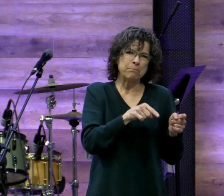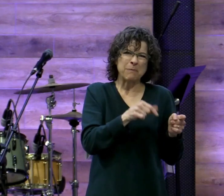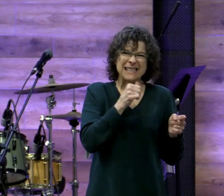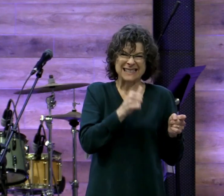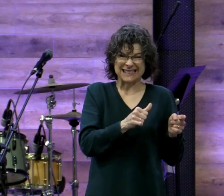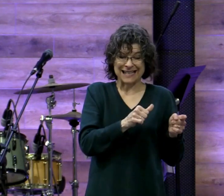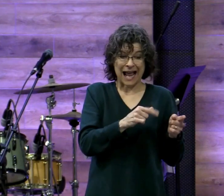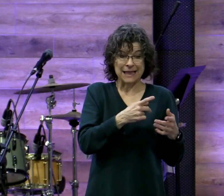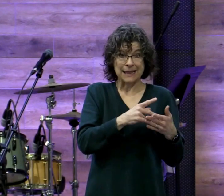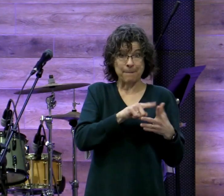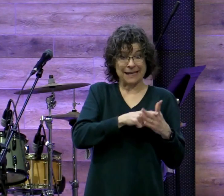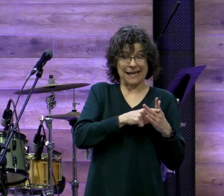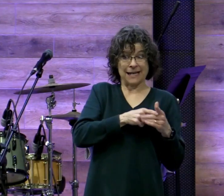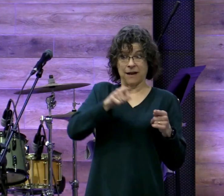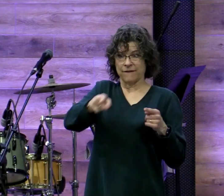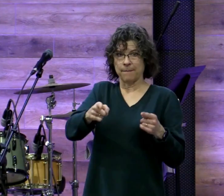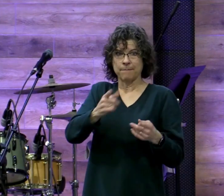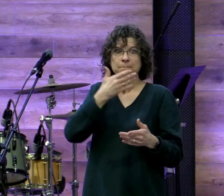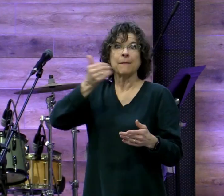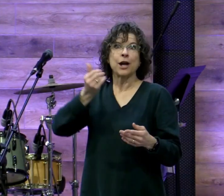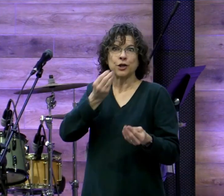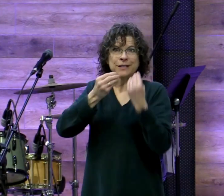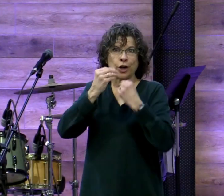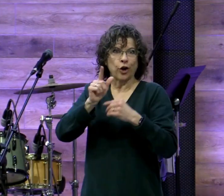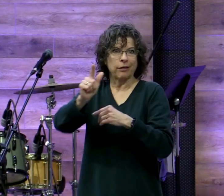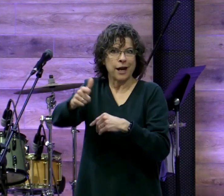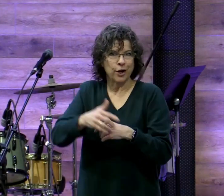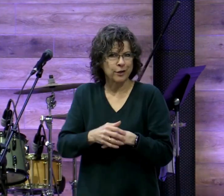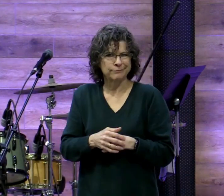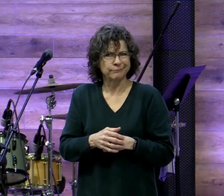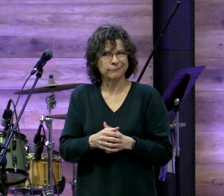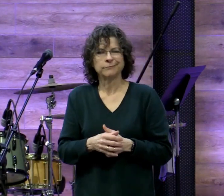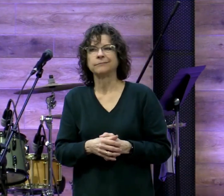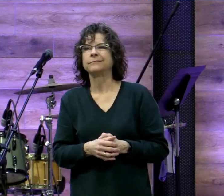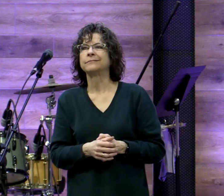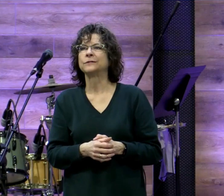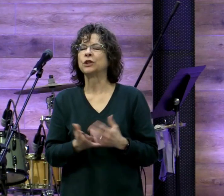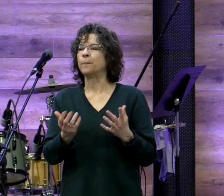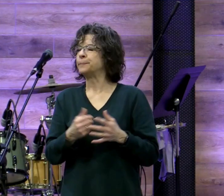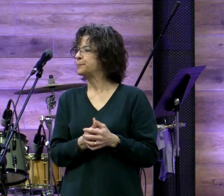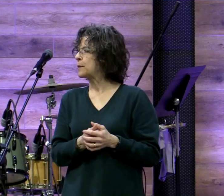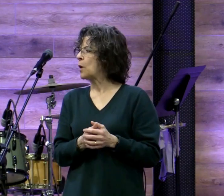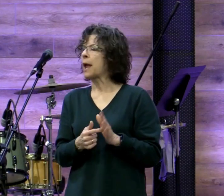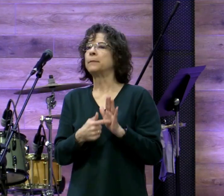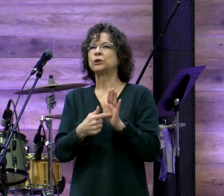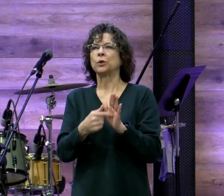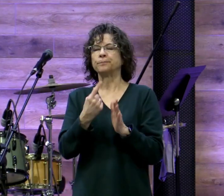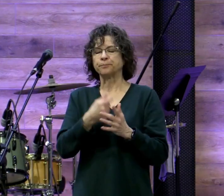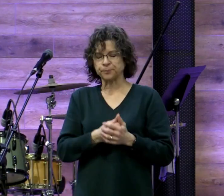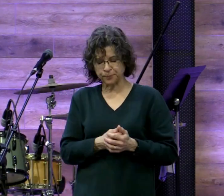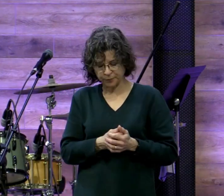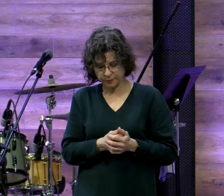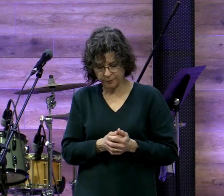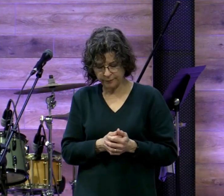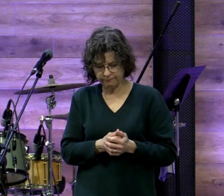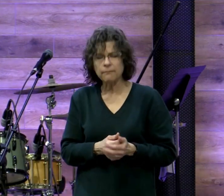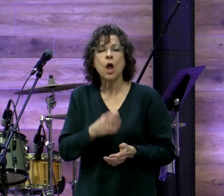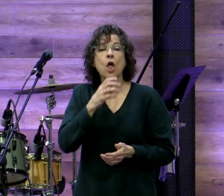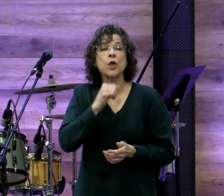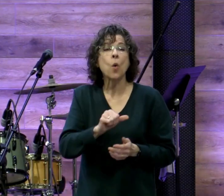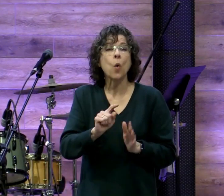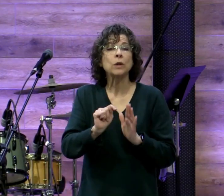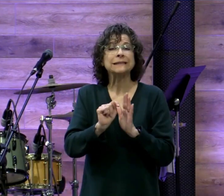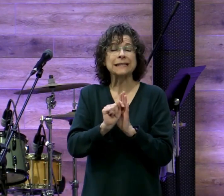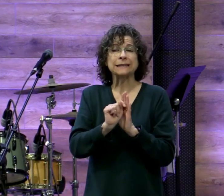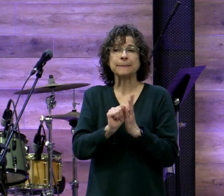to that. All right, let me show you this from Scripture. When the Old Testament points ahead